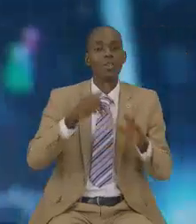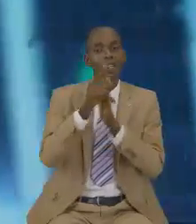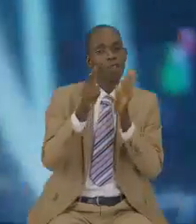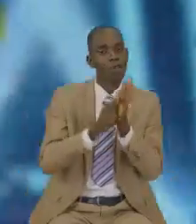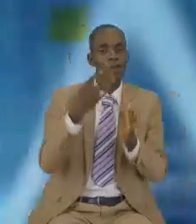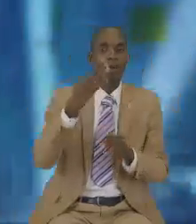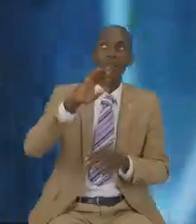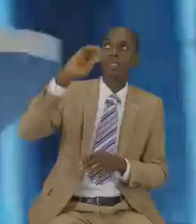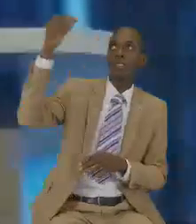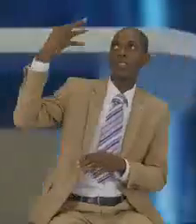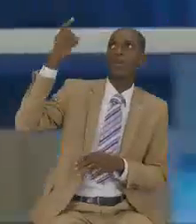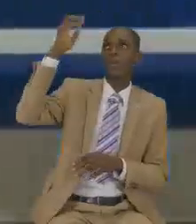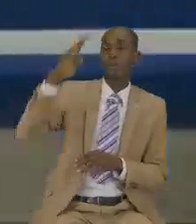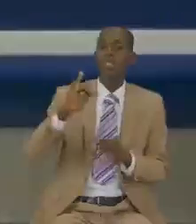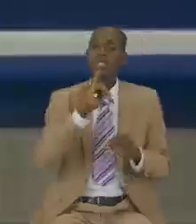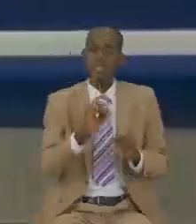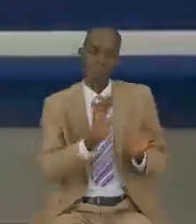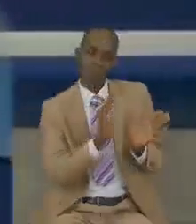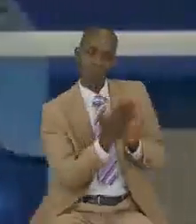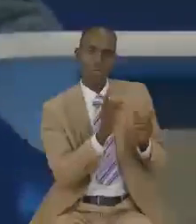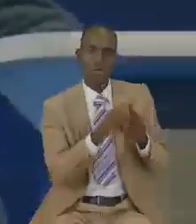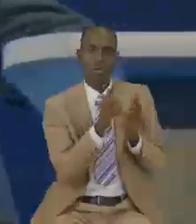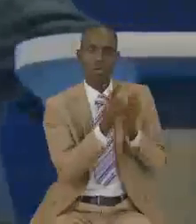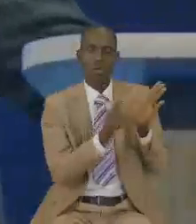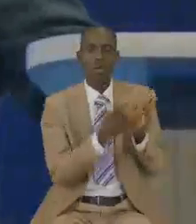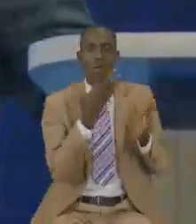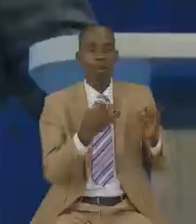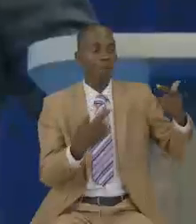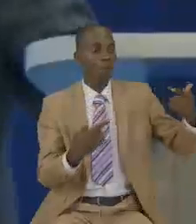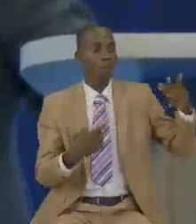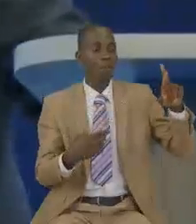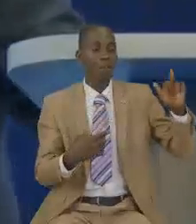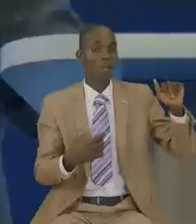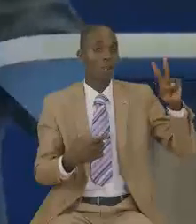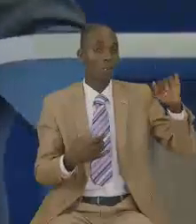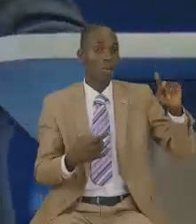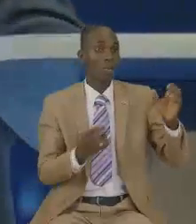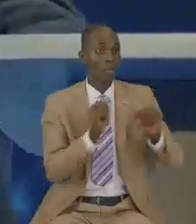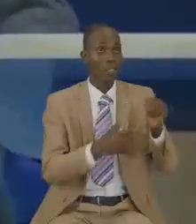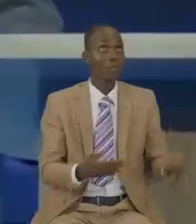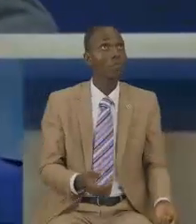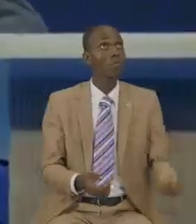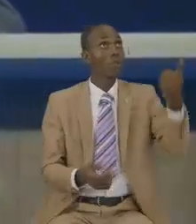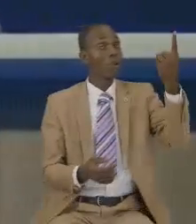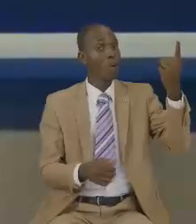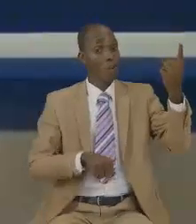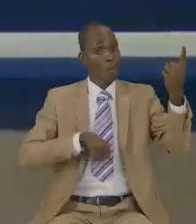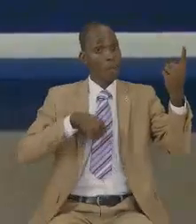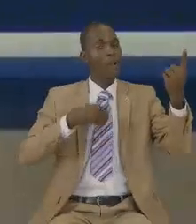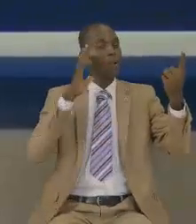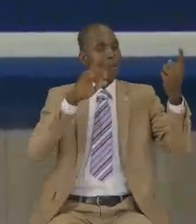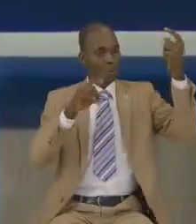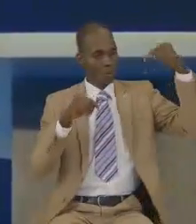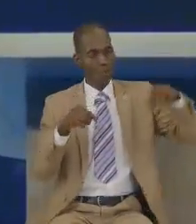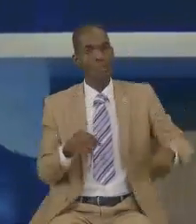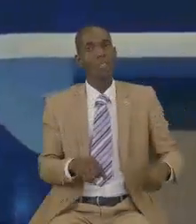similar to the law of gravity. Anything you throw up must come down. The law of gravity. Now